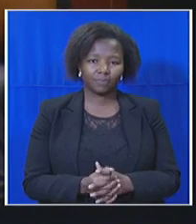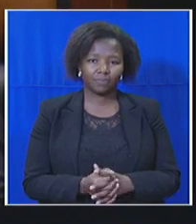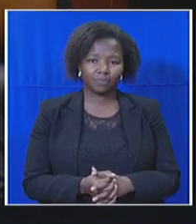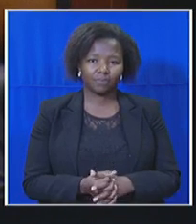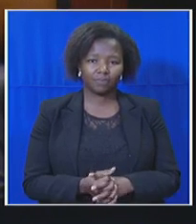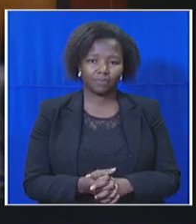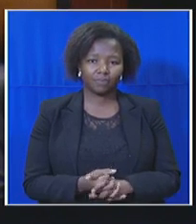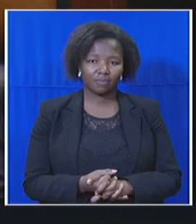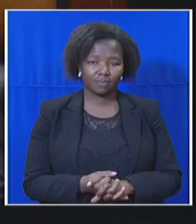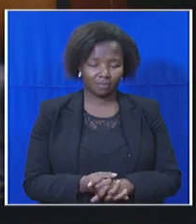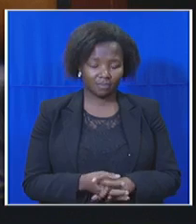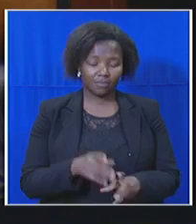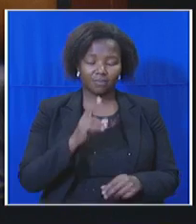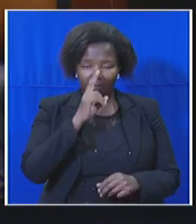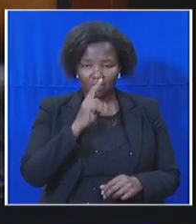Honorable Gigaba.